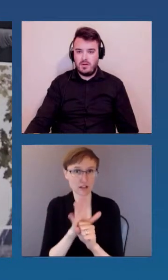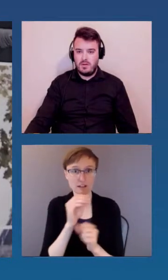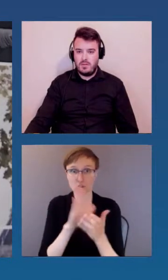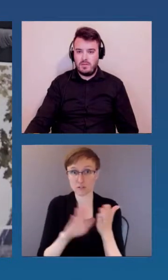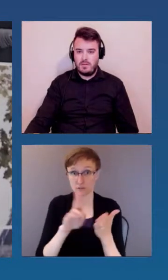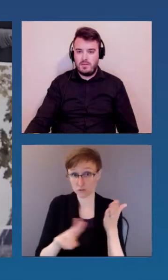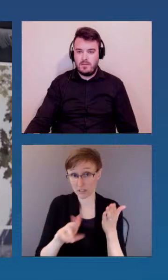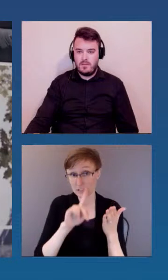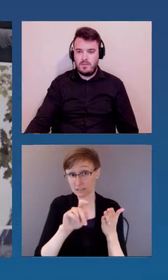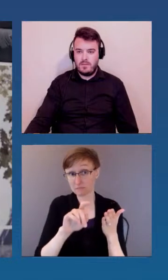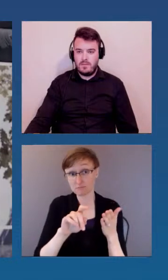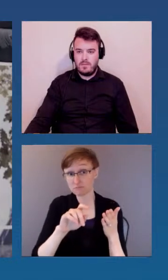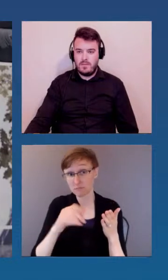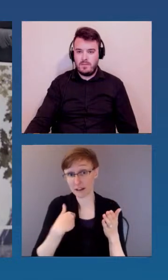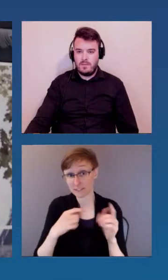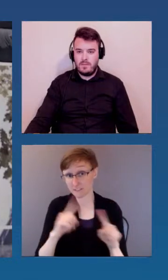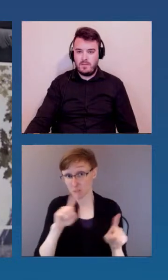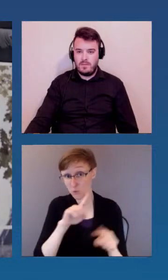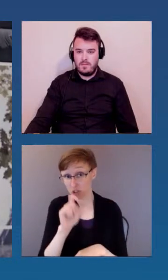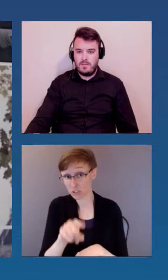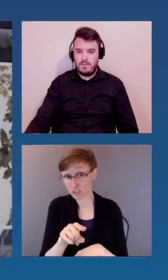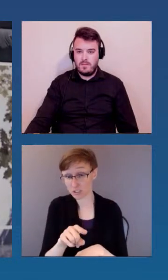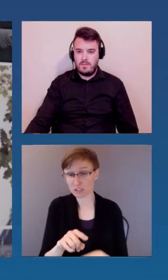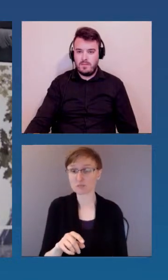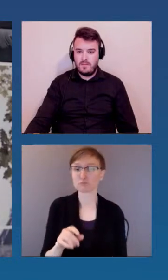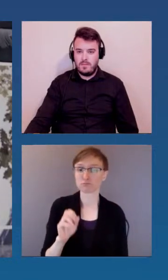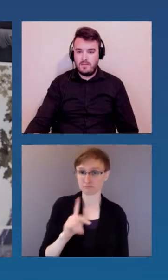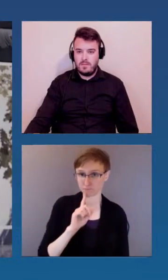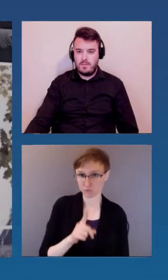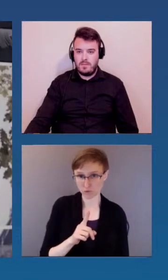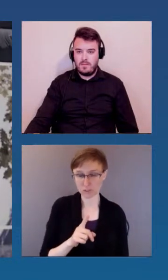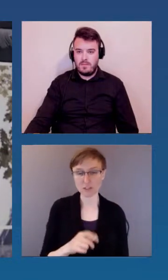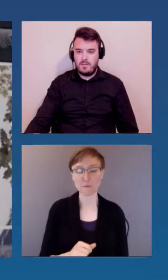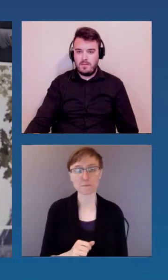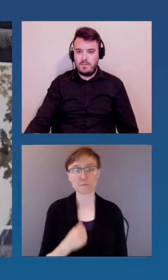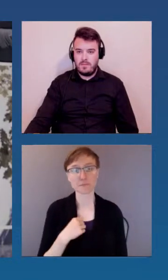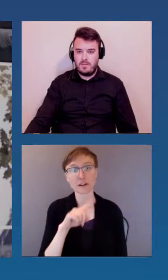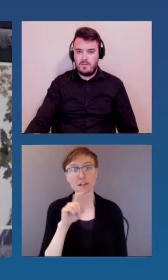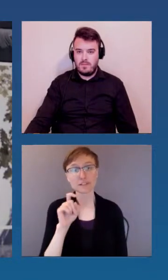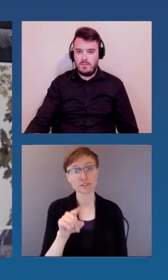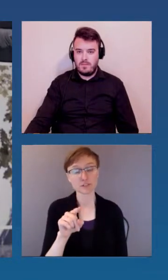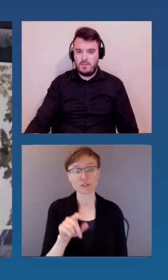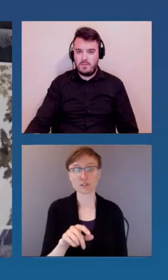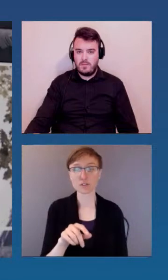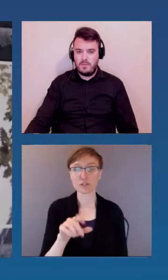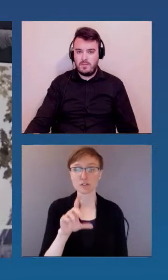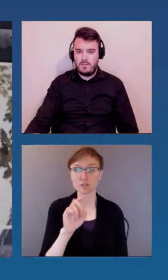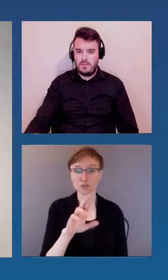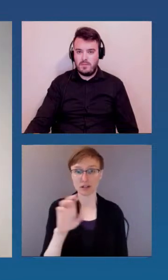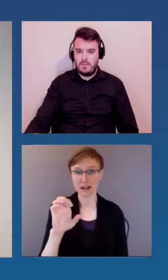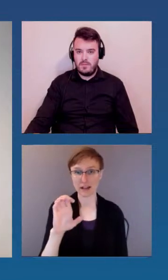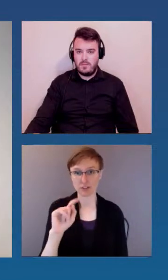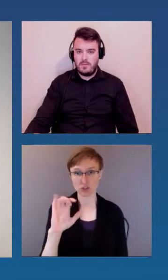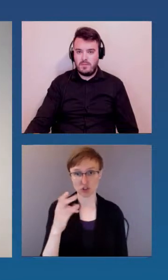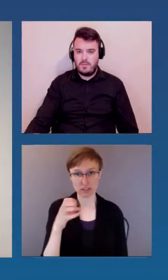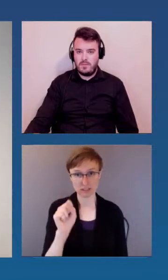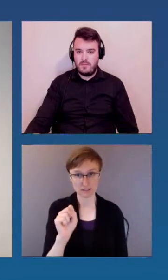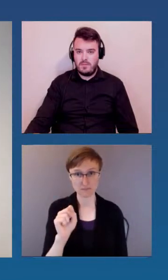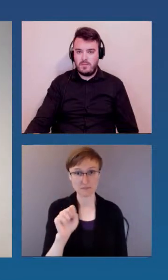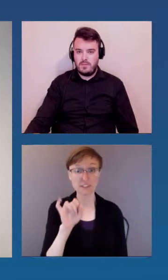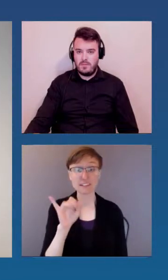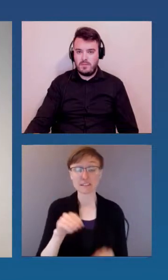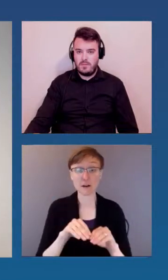Chief Slowly, with students arriving in town for the first time this weekend, are you concerned what their perception might be with this video circulating